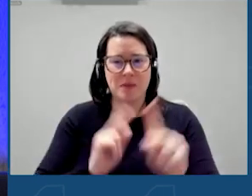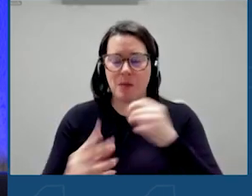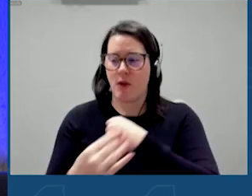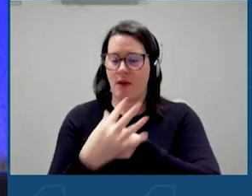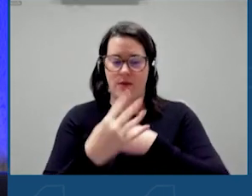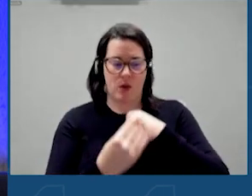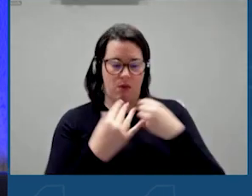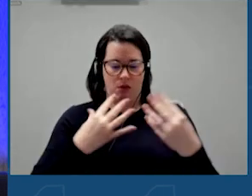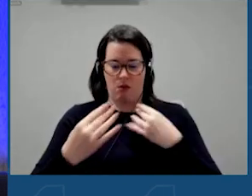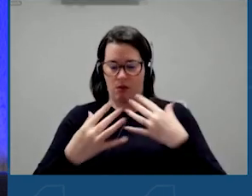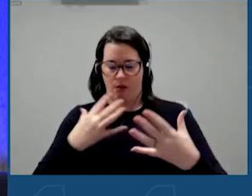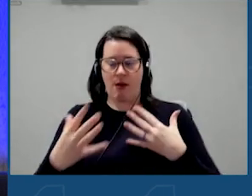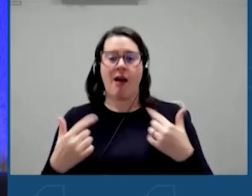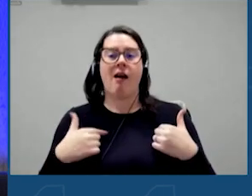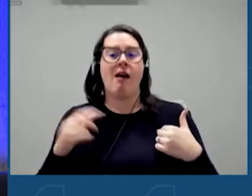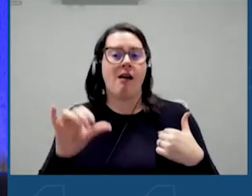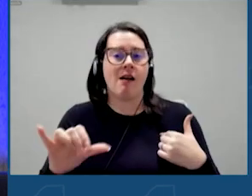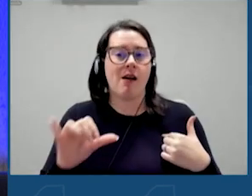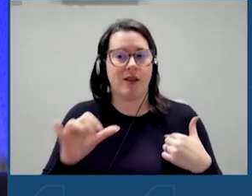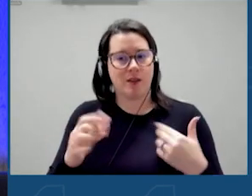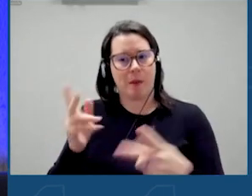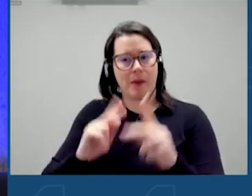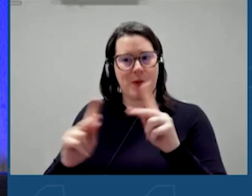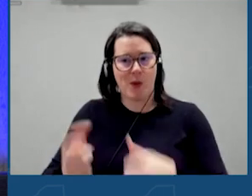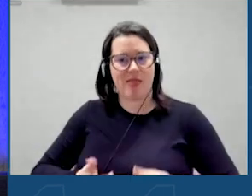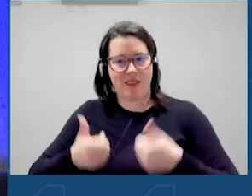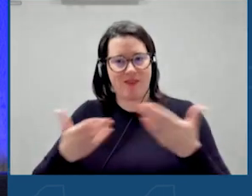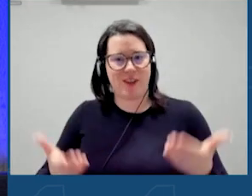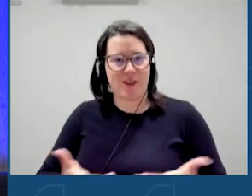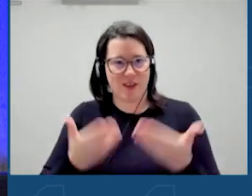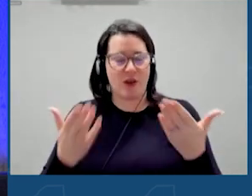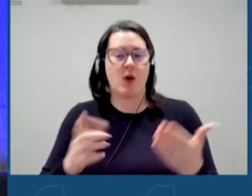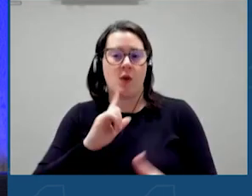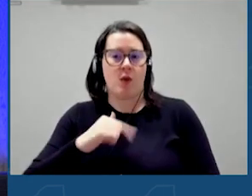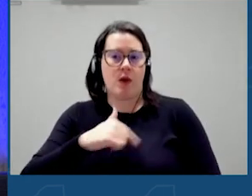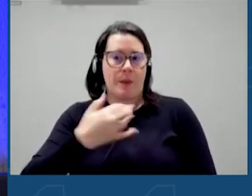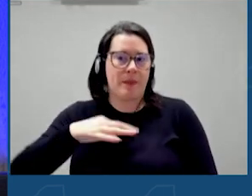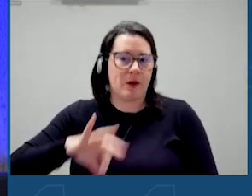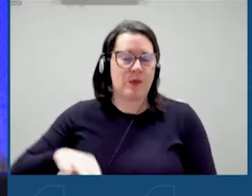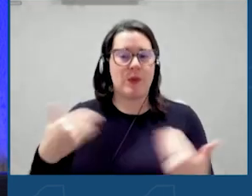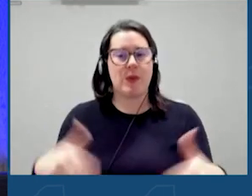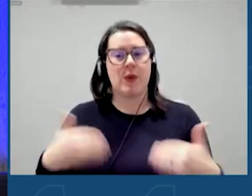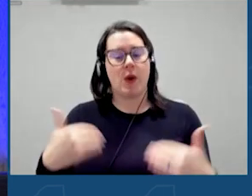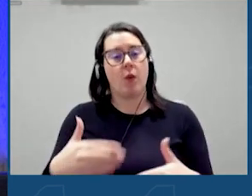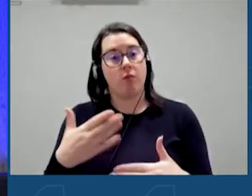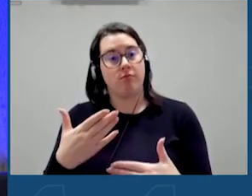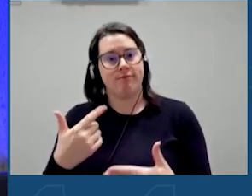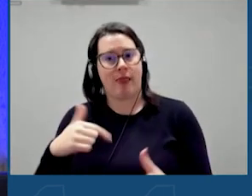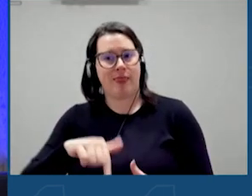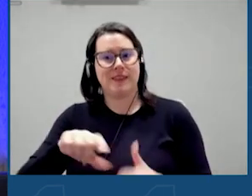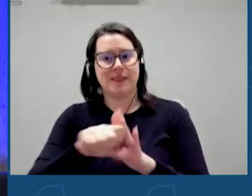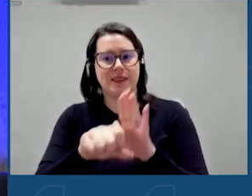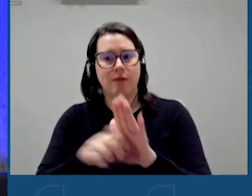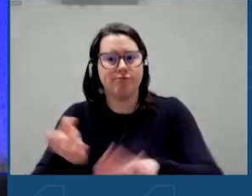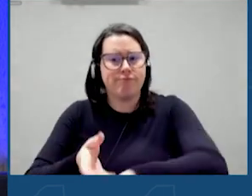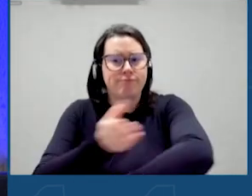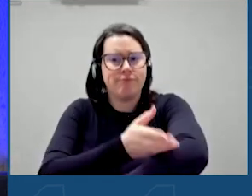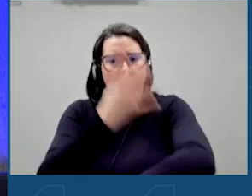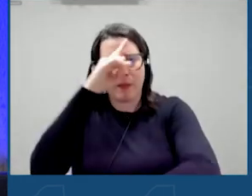New York home. I think we're all the better for it, and we're certainly the better for having your dedication to this space. And to all